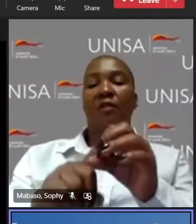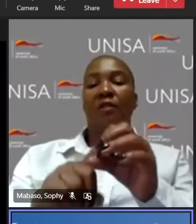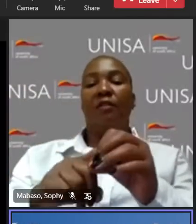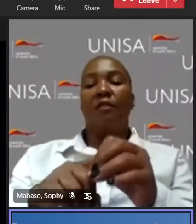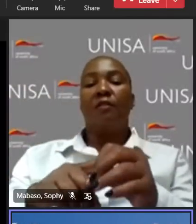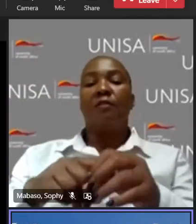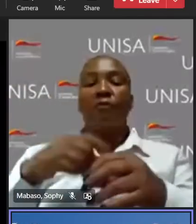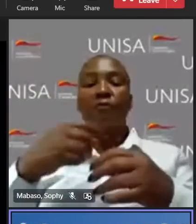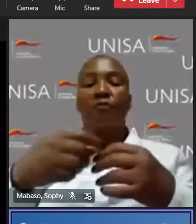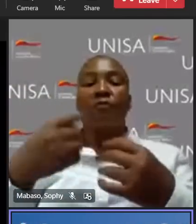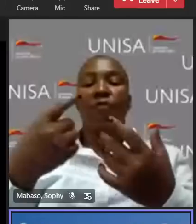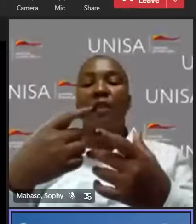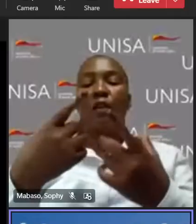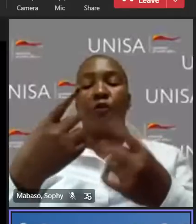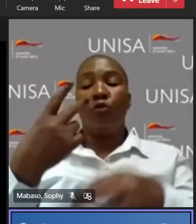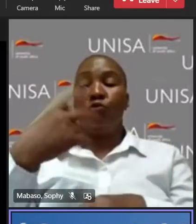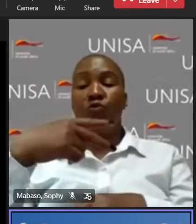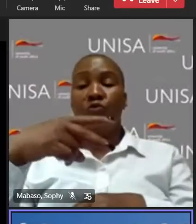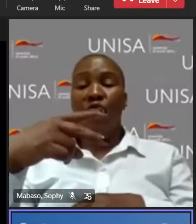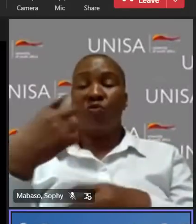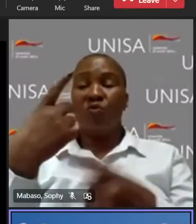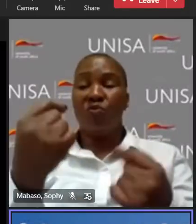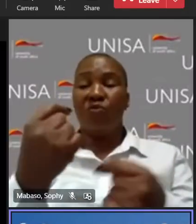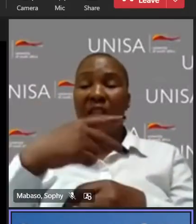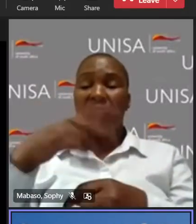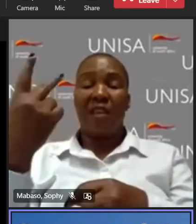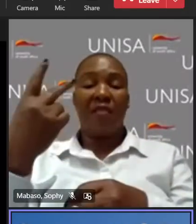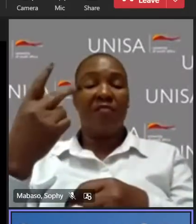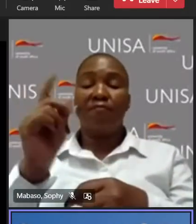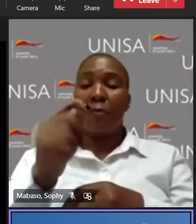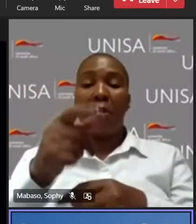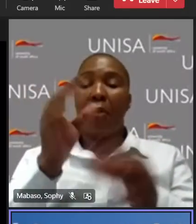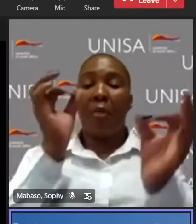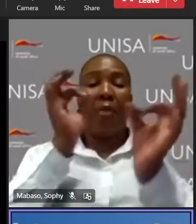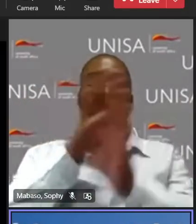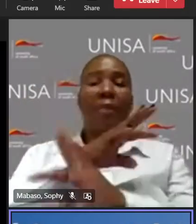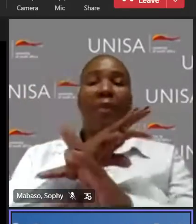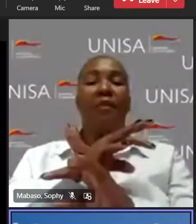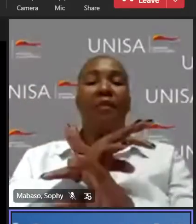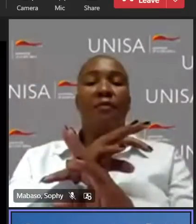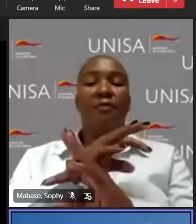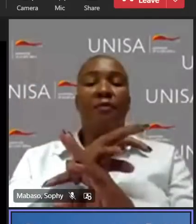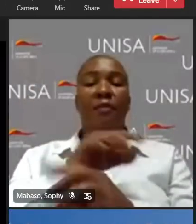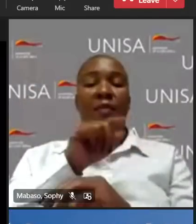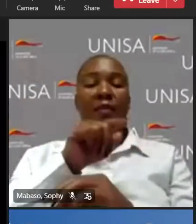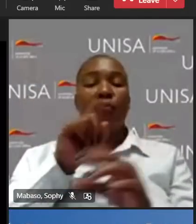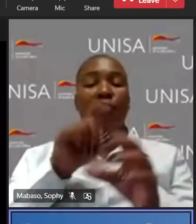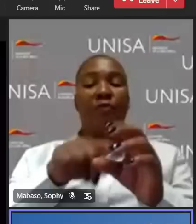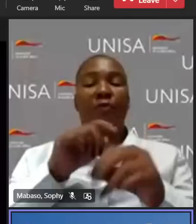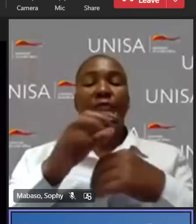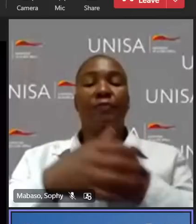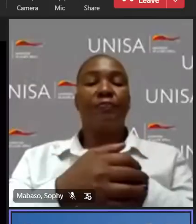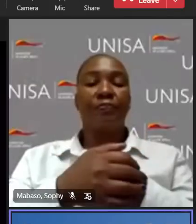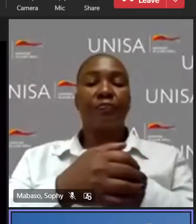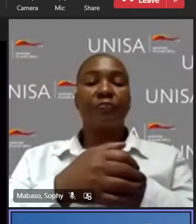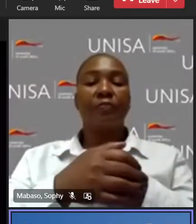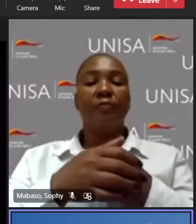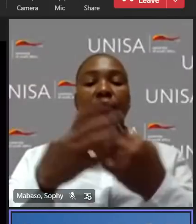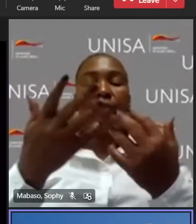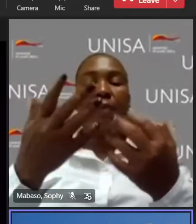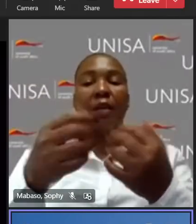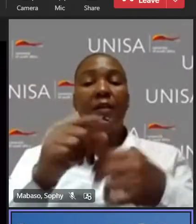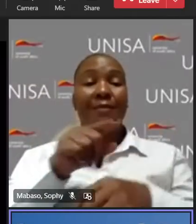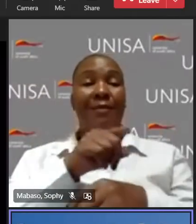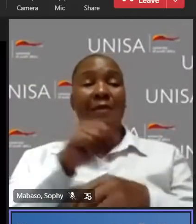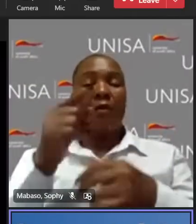this second qualification, NSFAS also doesn't fund that qualification. And then there are students